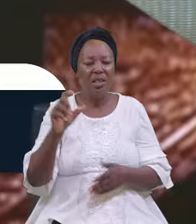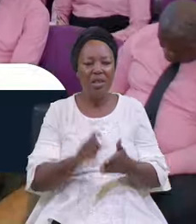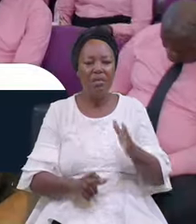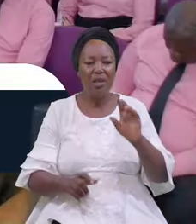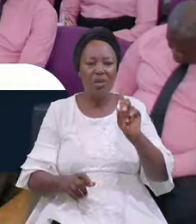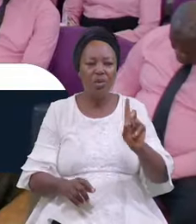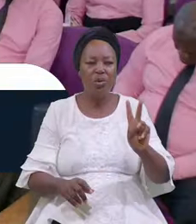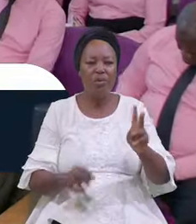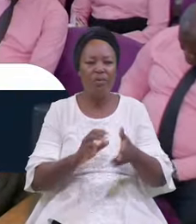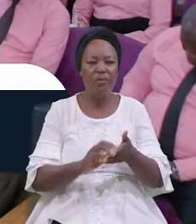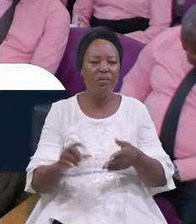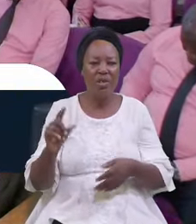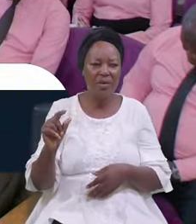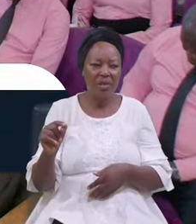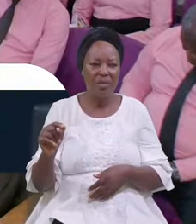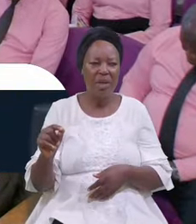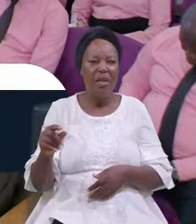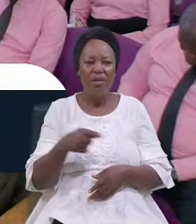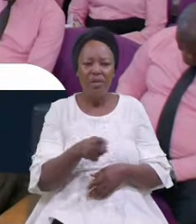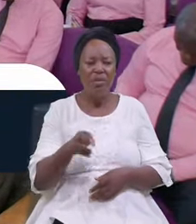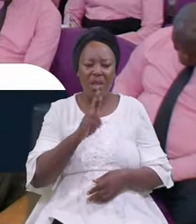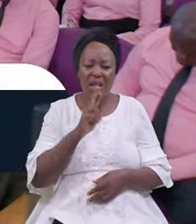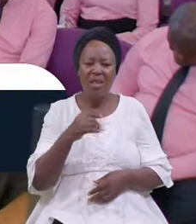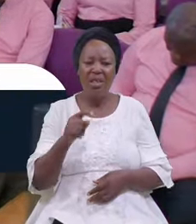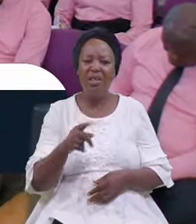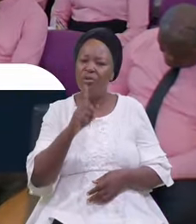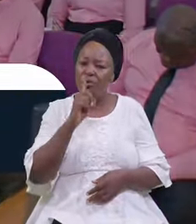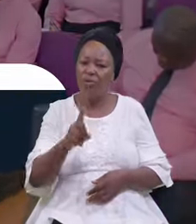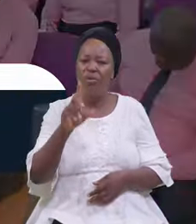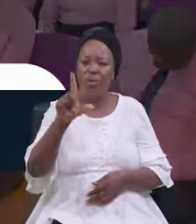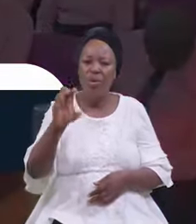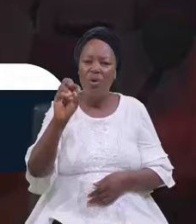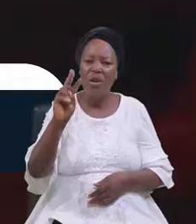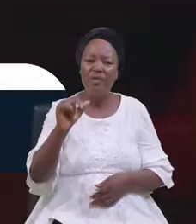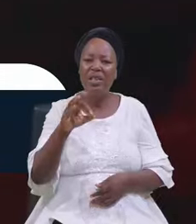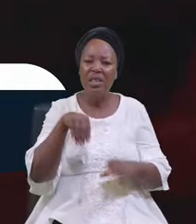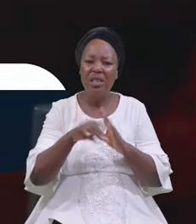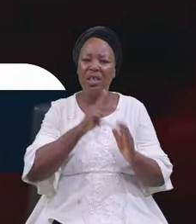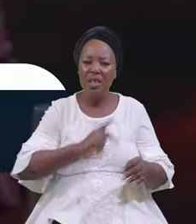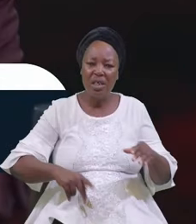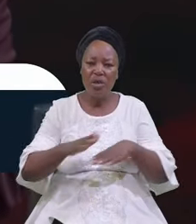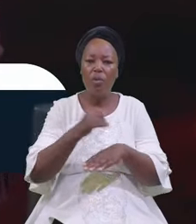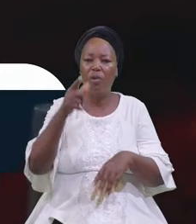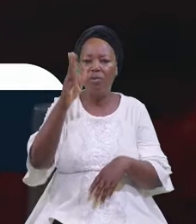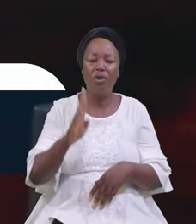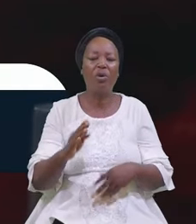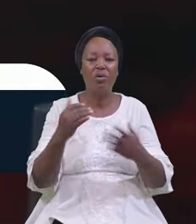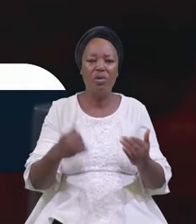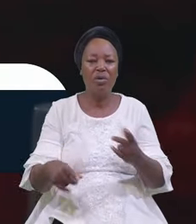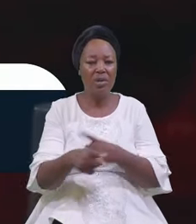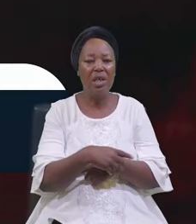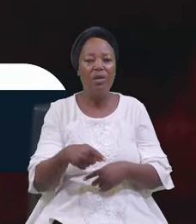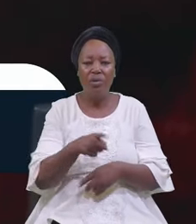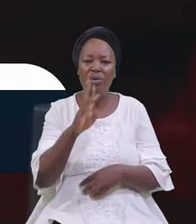the crucified Christians. Those are the real Levites in the kingdom of God today. And those are the Christ-like Levites